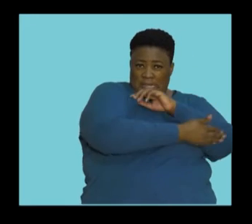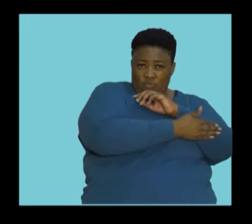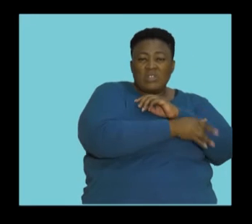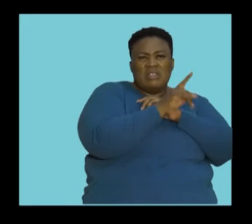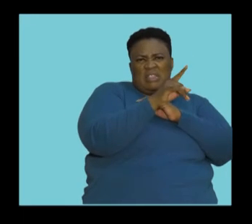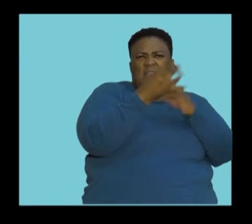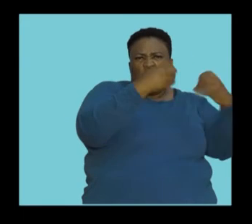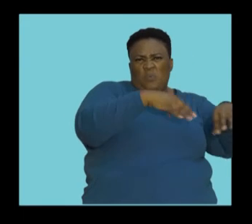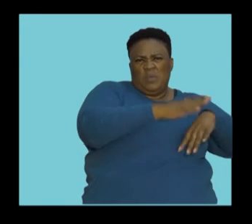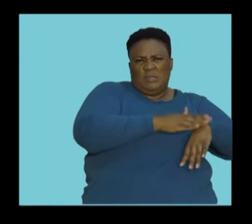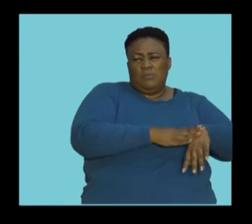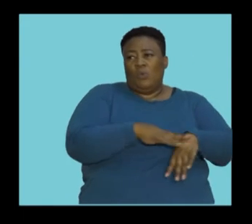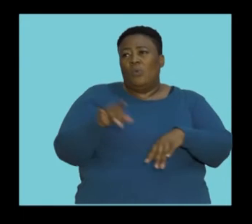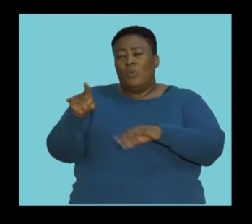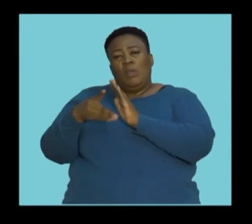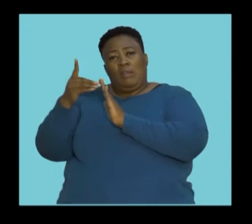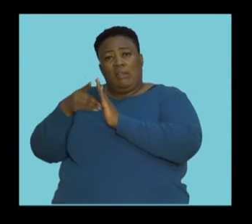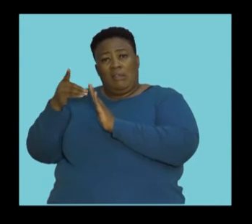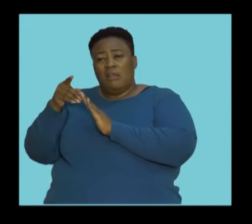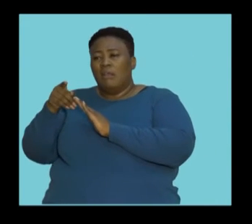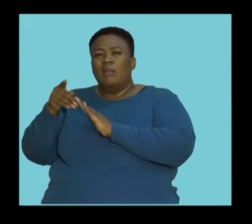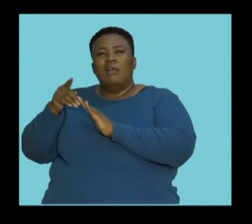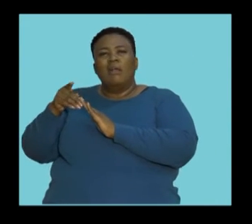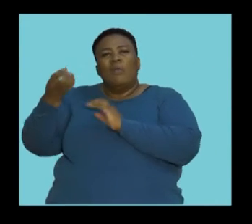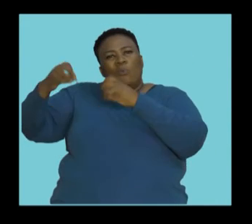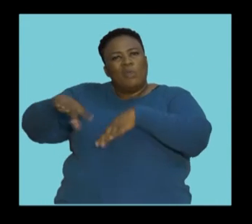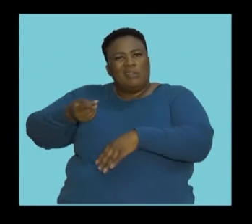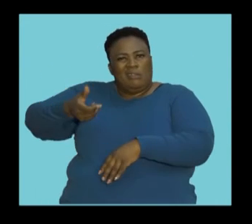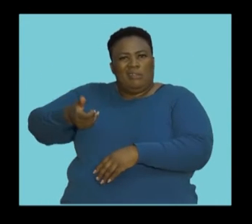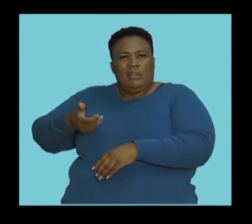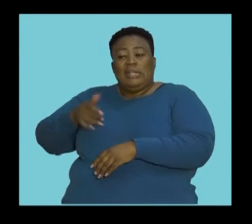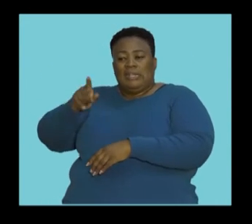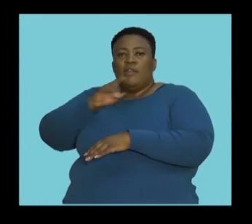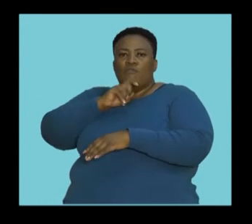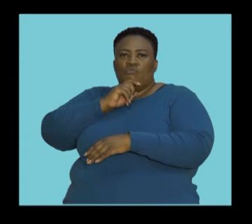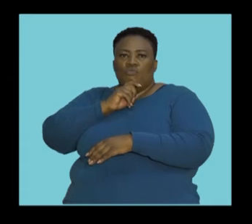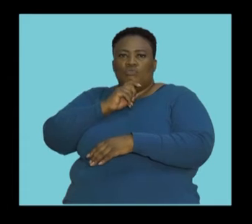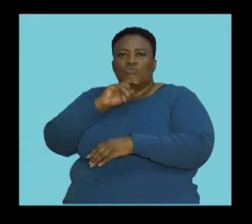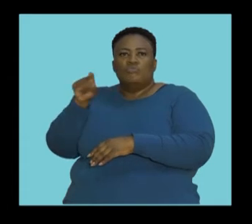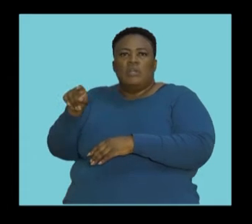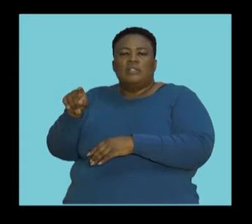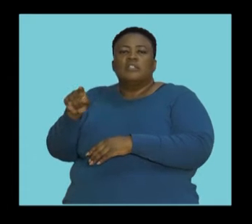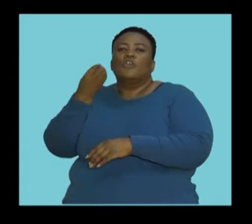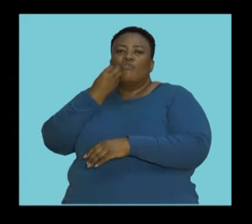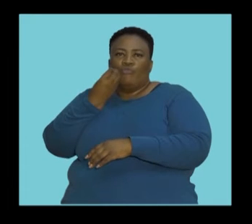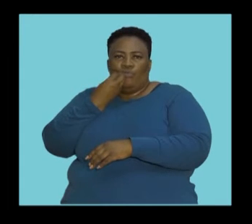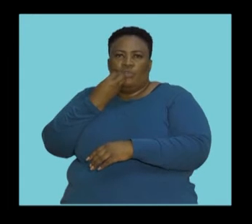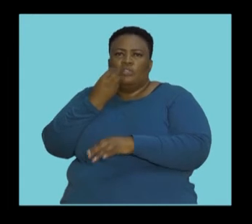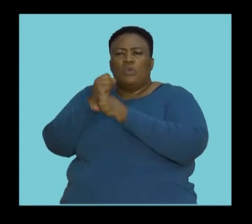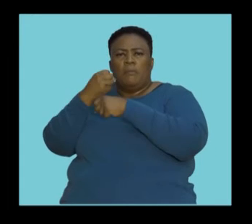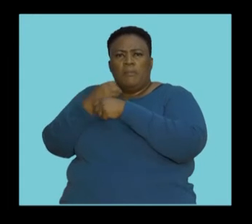the reasons for why this happens is, remember that in developing countries, a lot of the farmers are using food